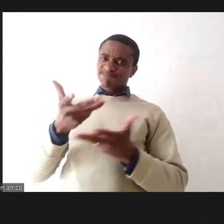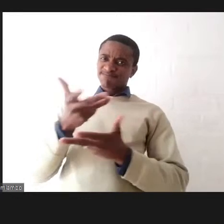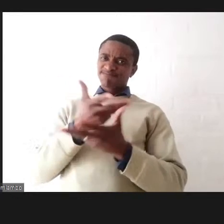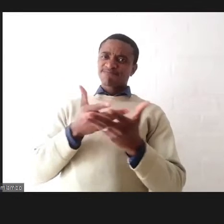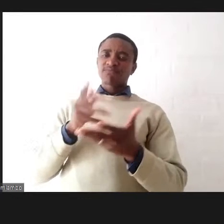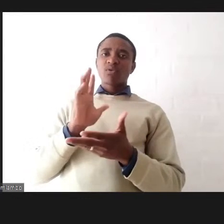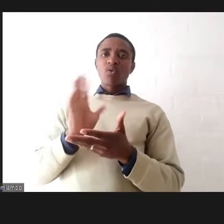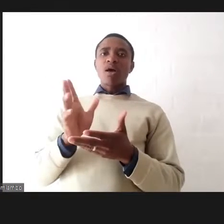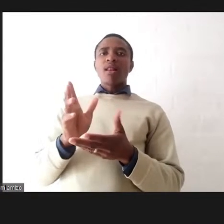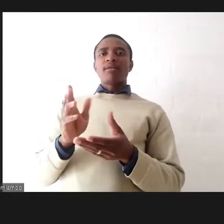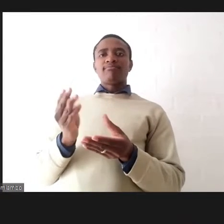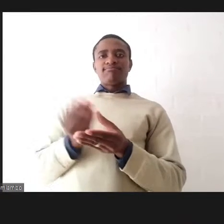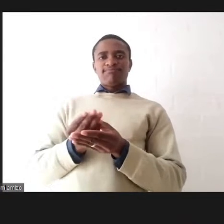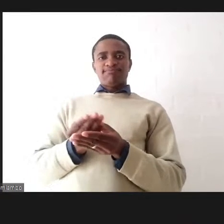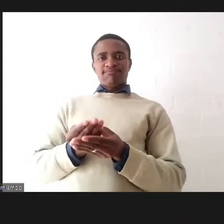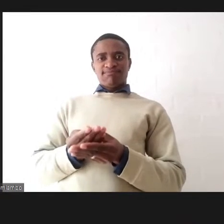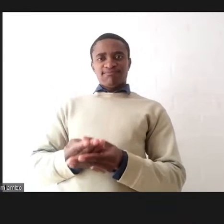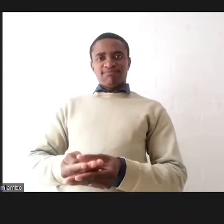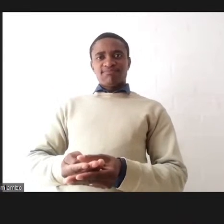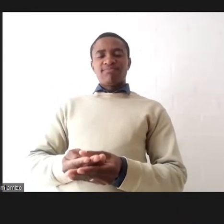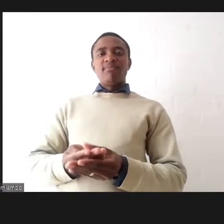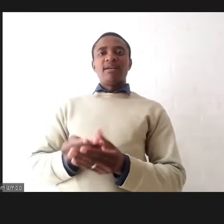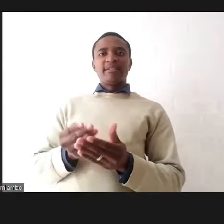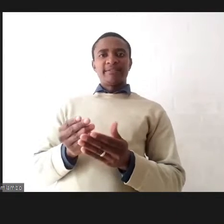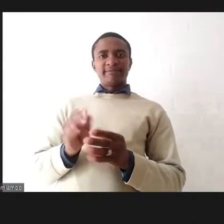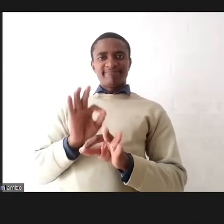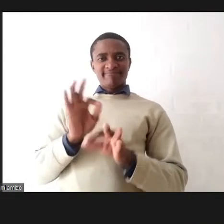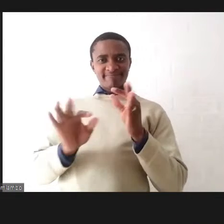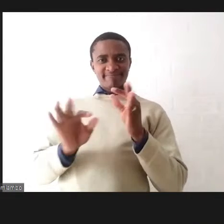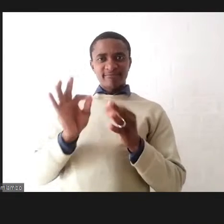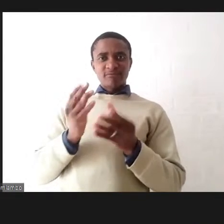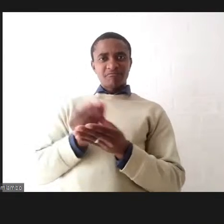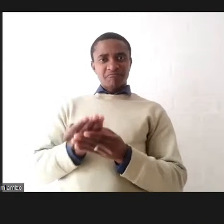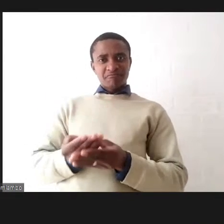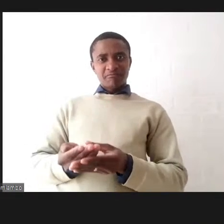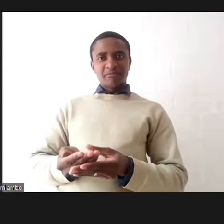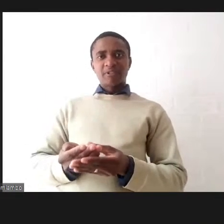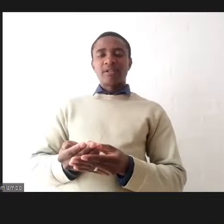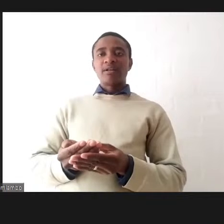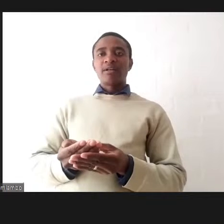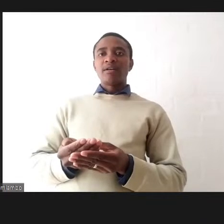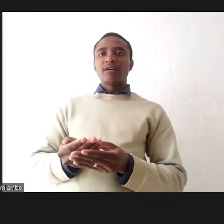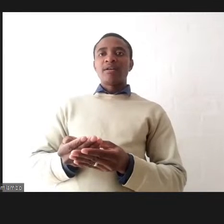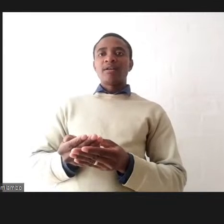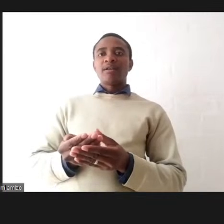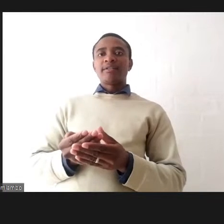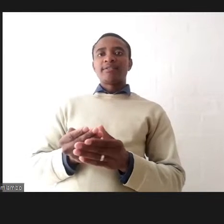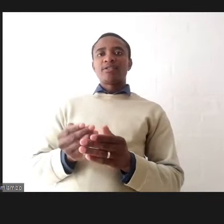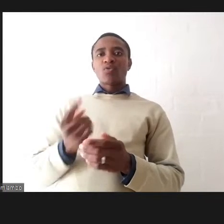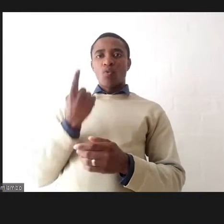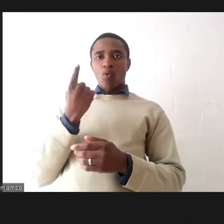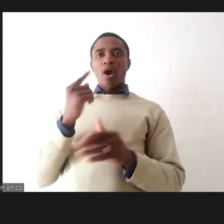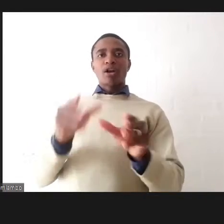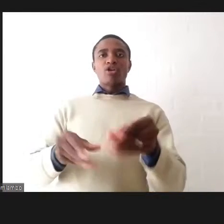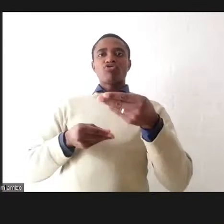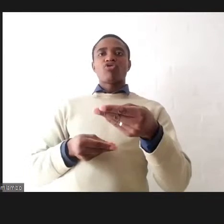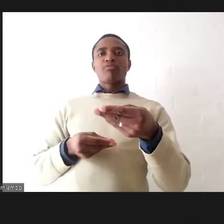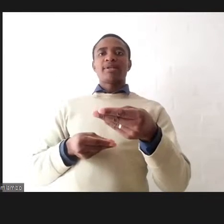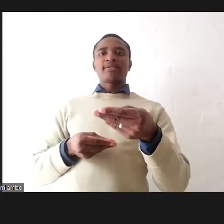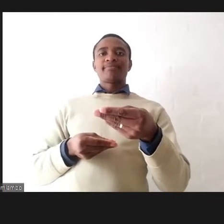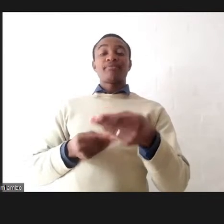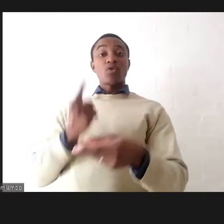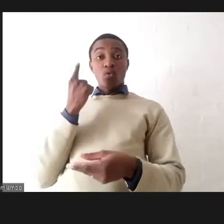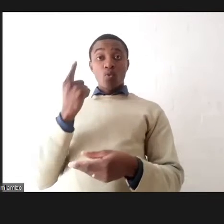sanitized, will be synthesized and consolidated into a single document. That single